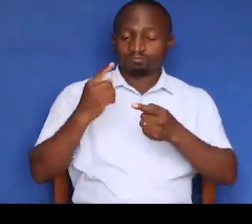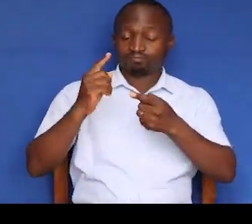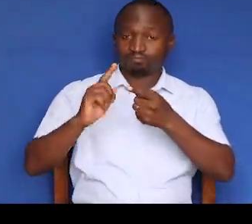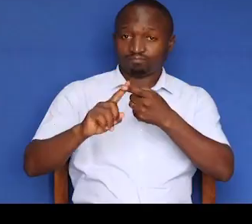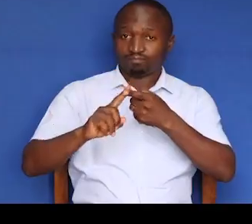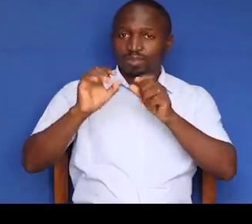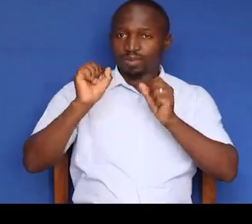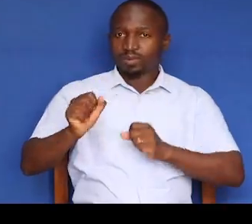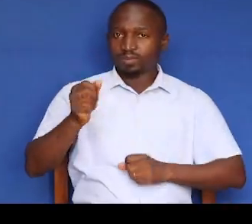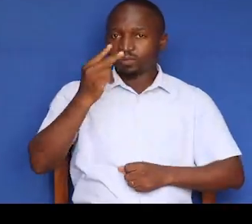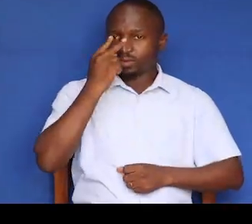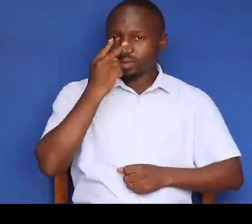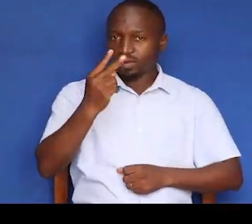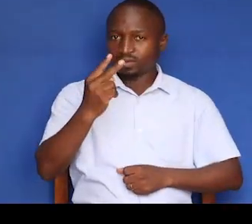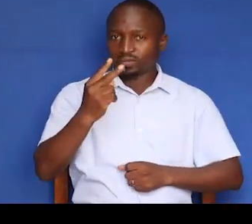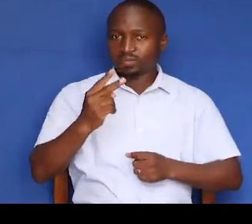first we have to see